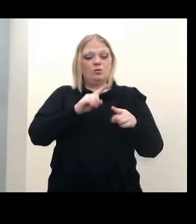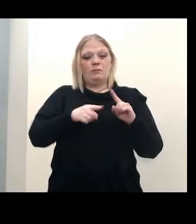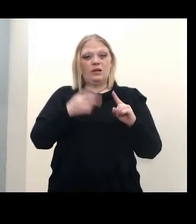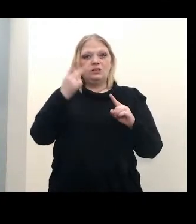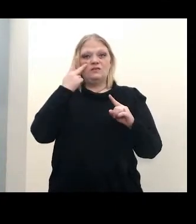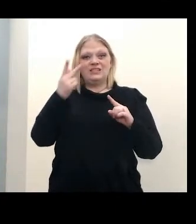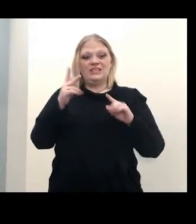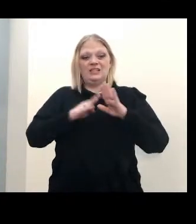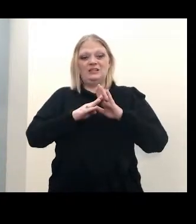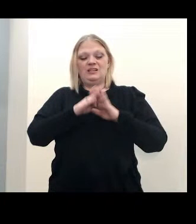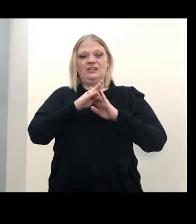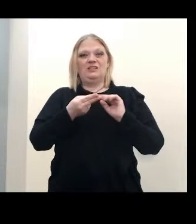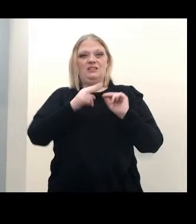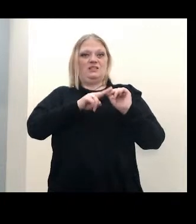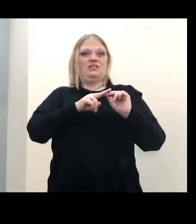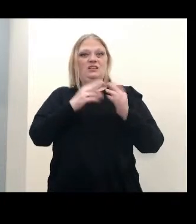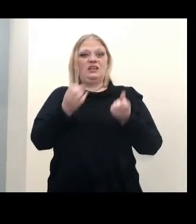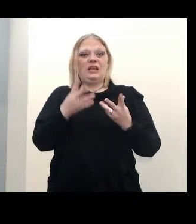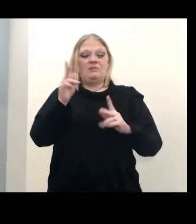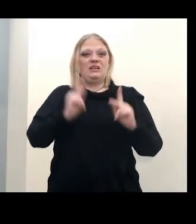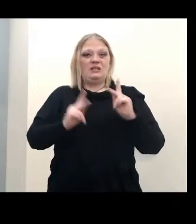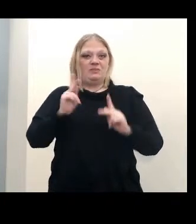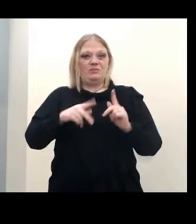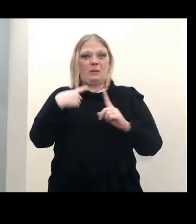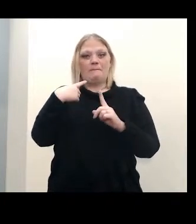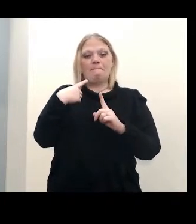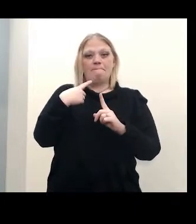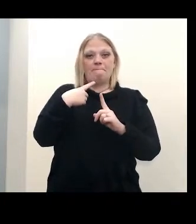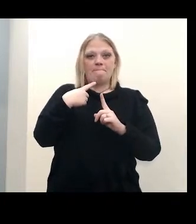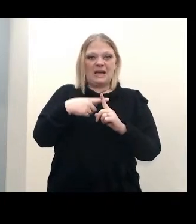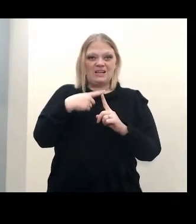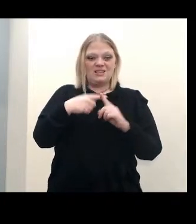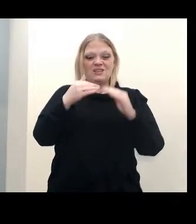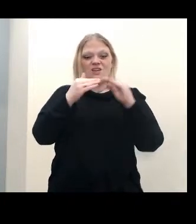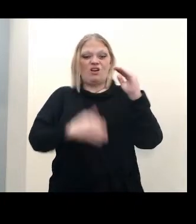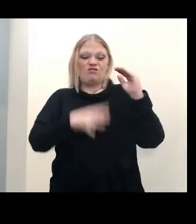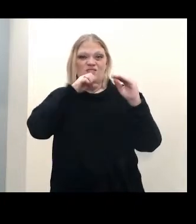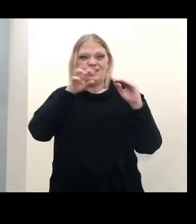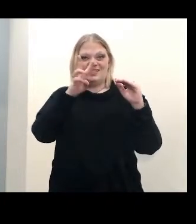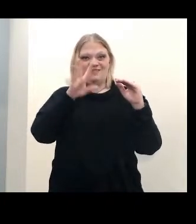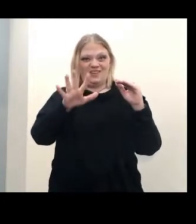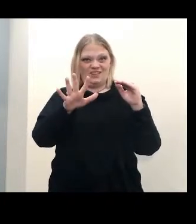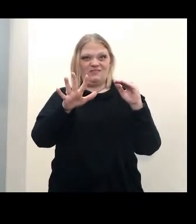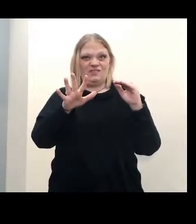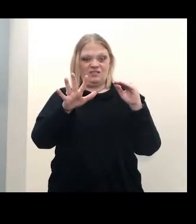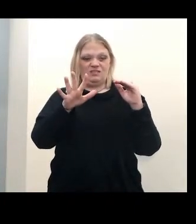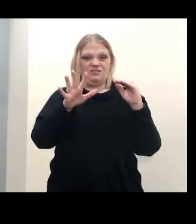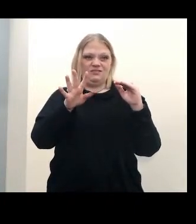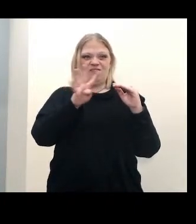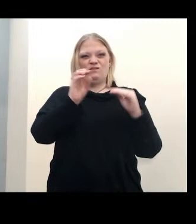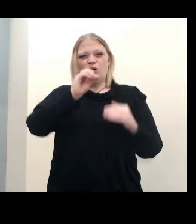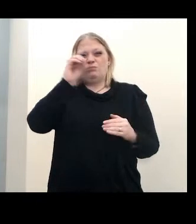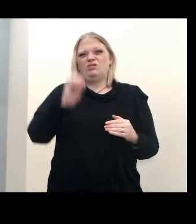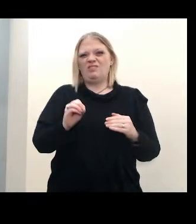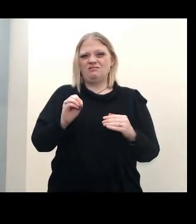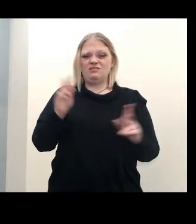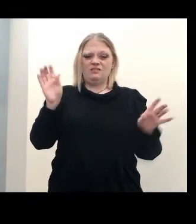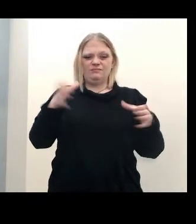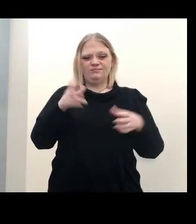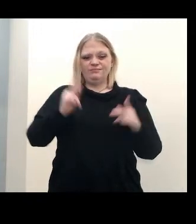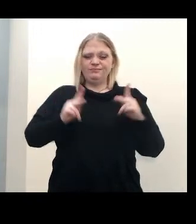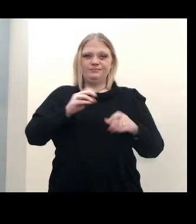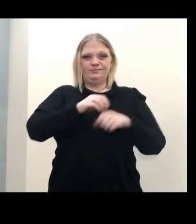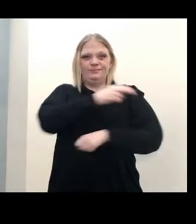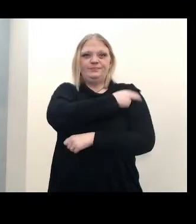the number of individuals who are COVID-19 positive that are under the age of 65. It's basically 40% of the population in the